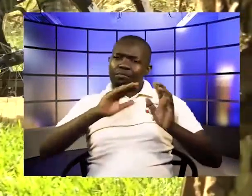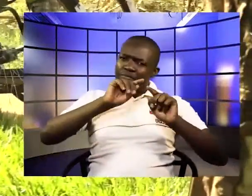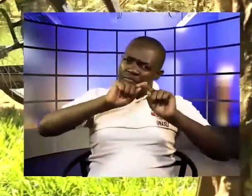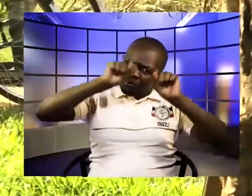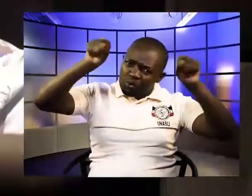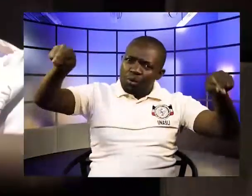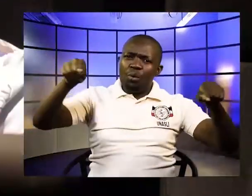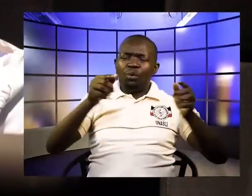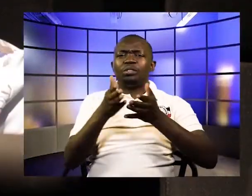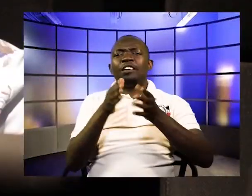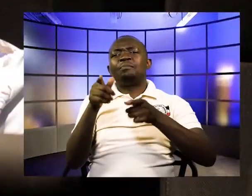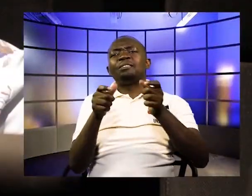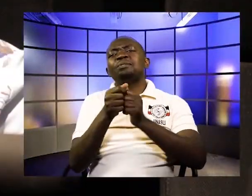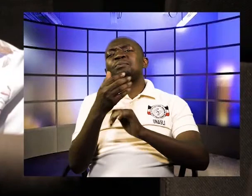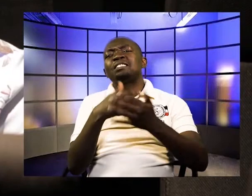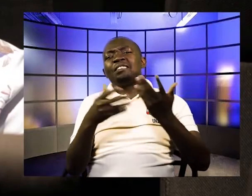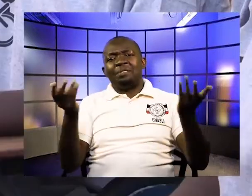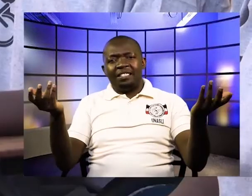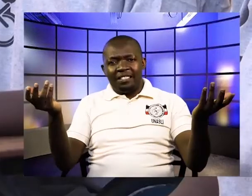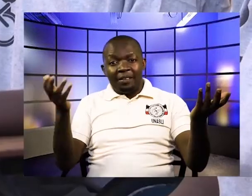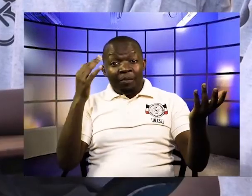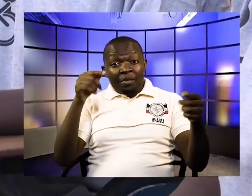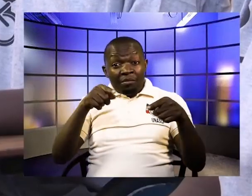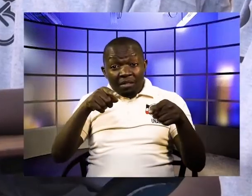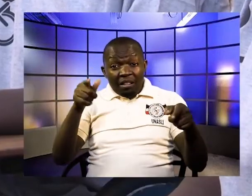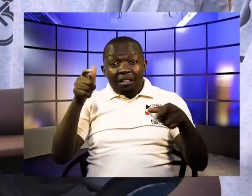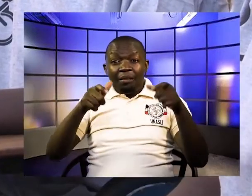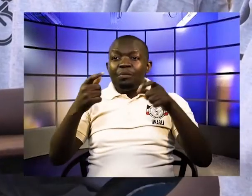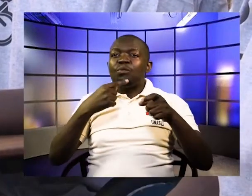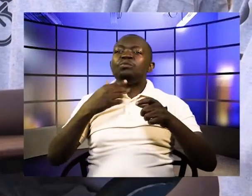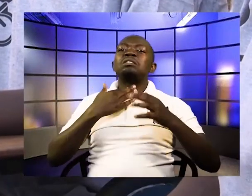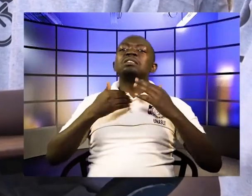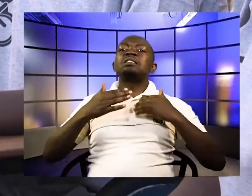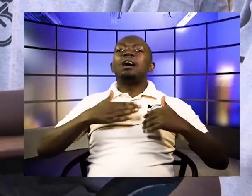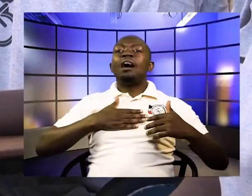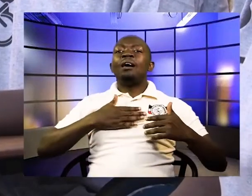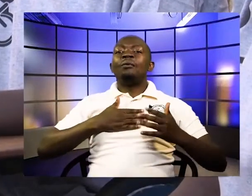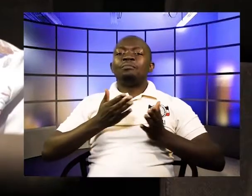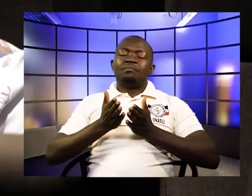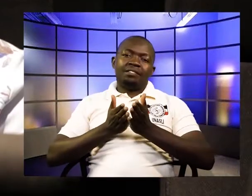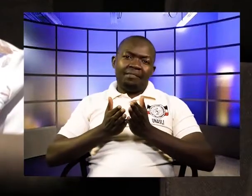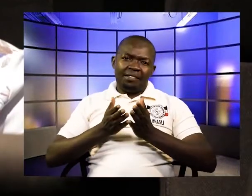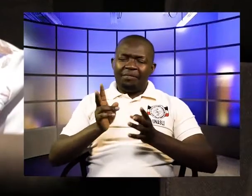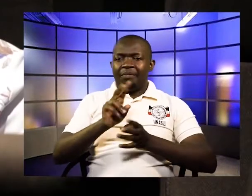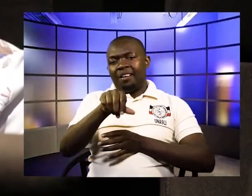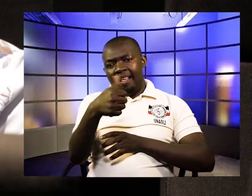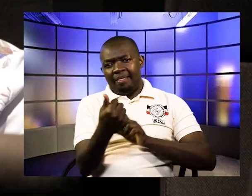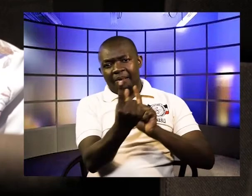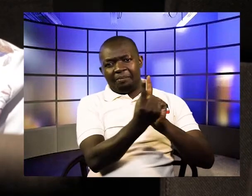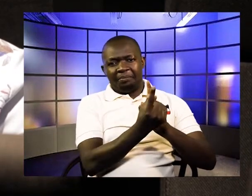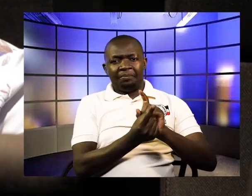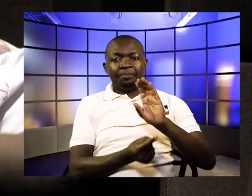with disabilities, because there are people who need our services like all other customers that we